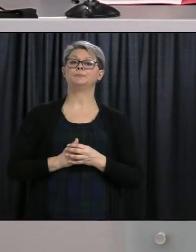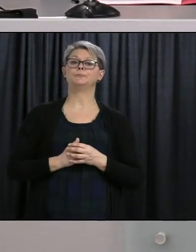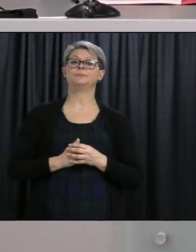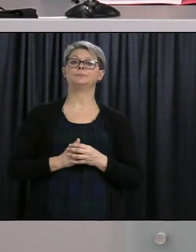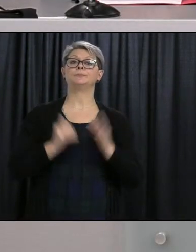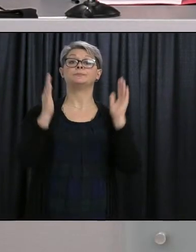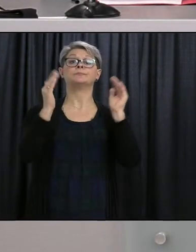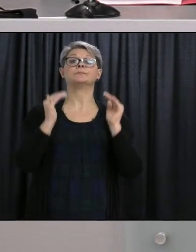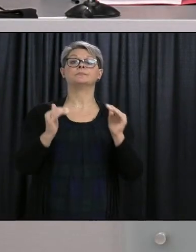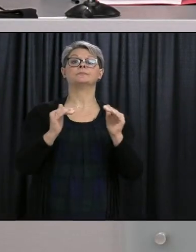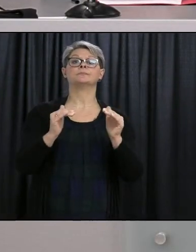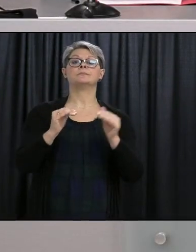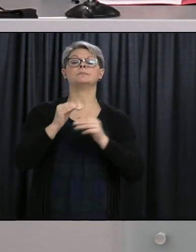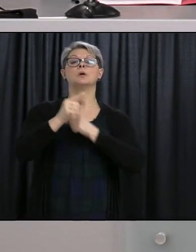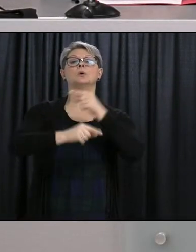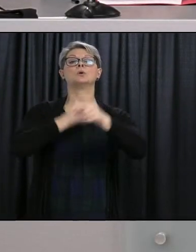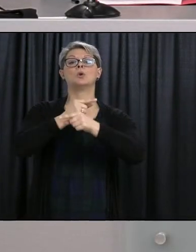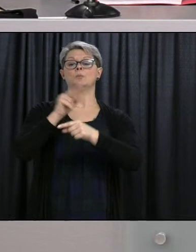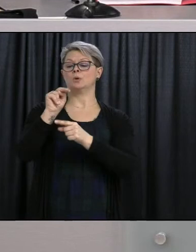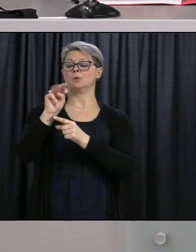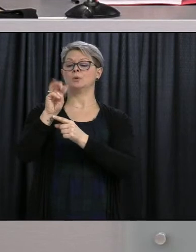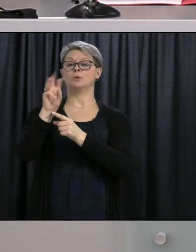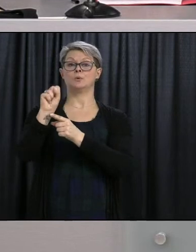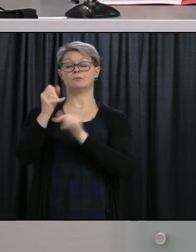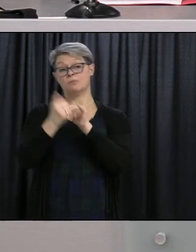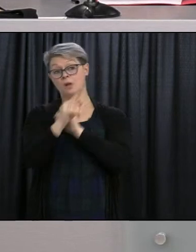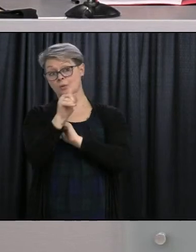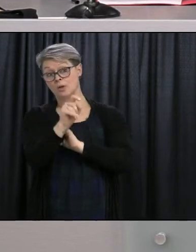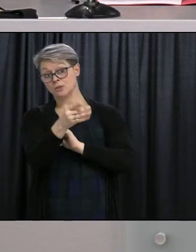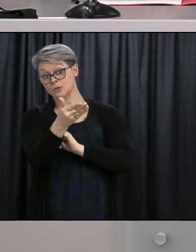Ross Lord with Global News, do you have a final question?